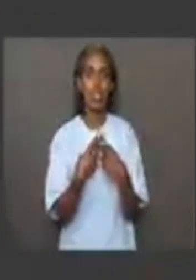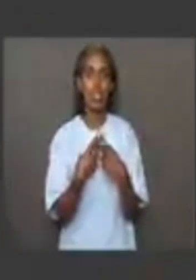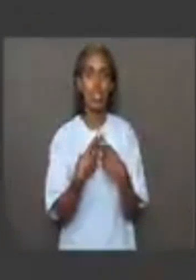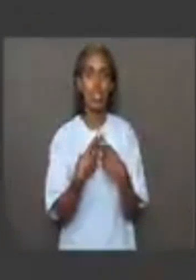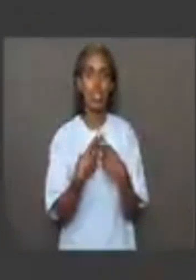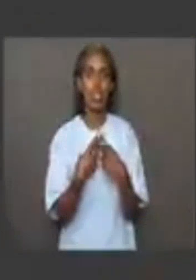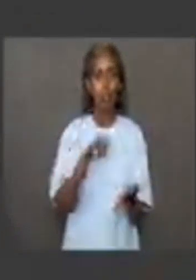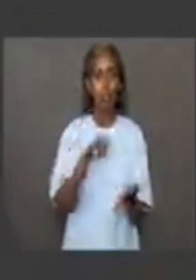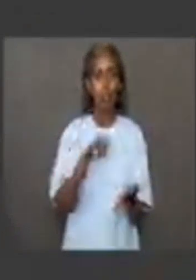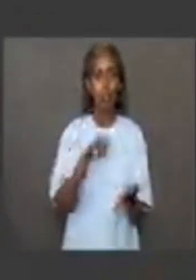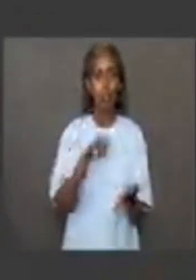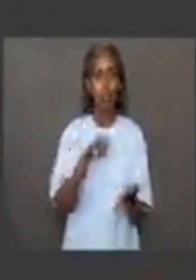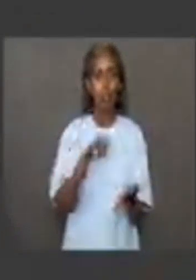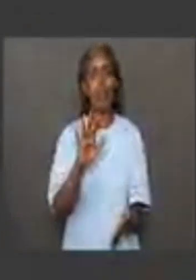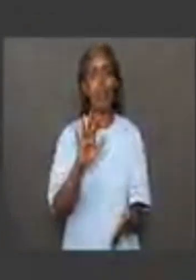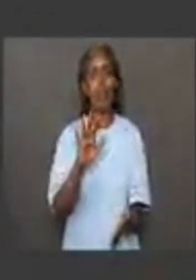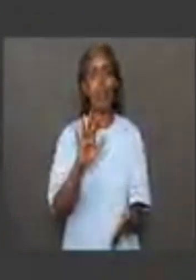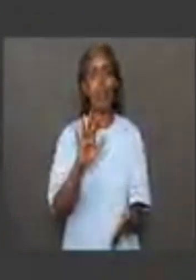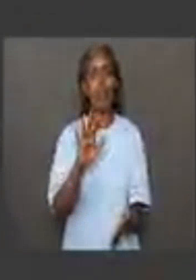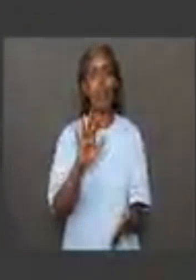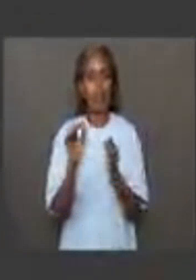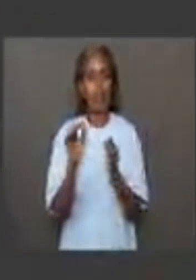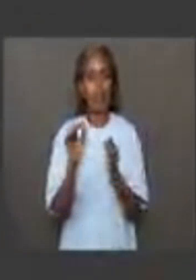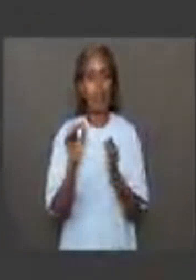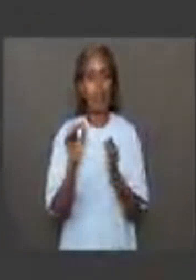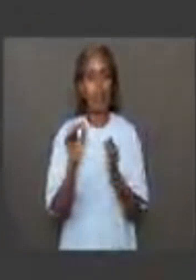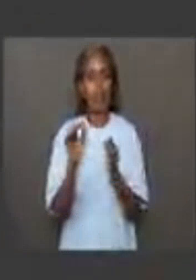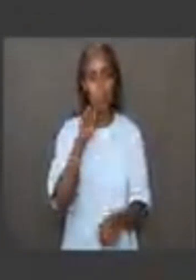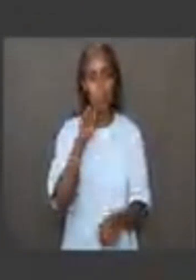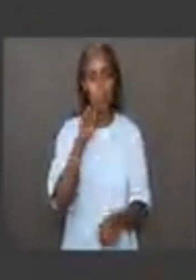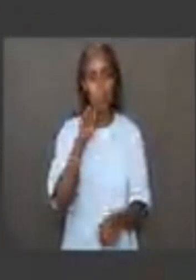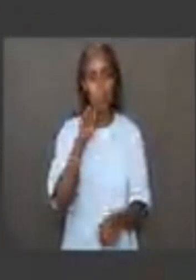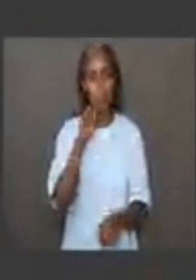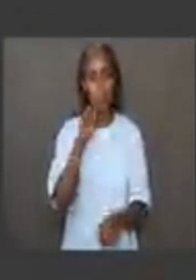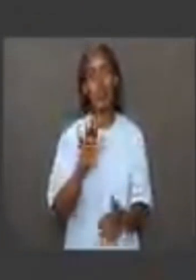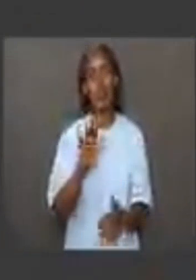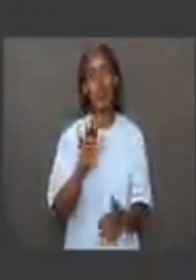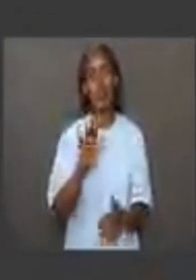2.5 to get 25?